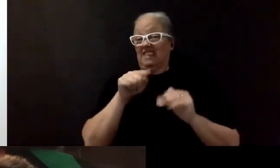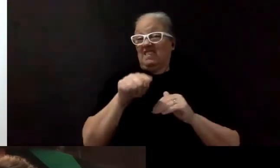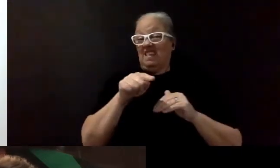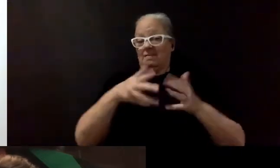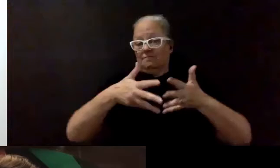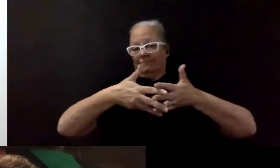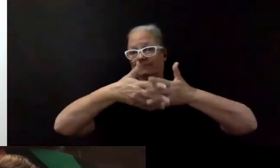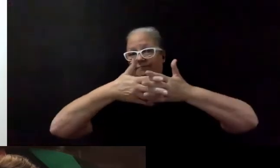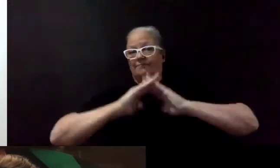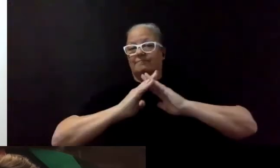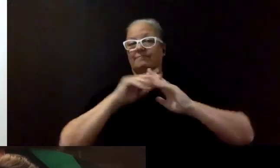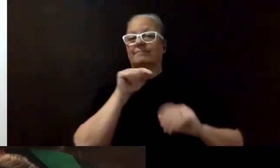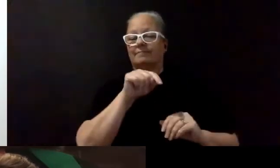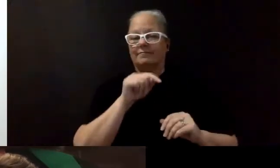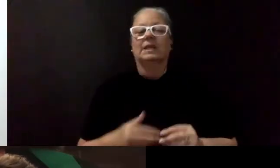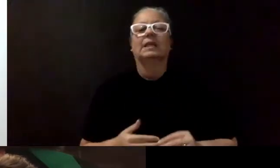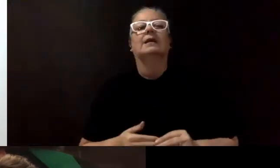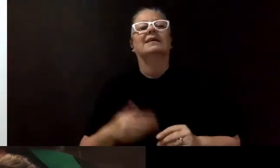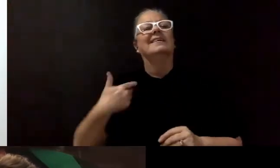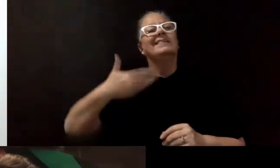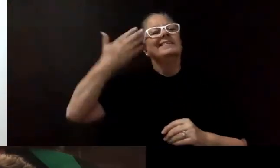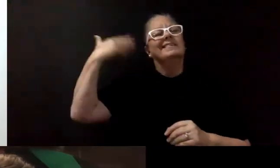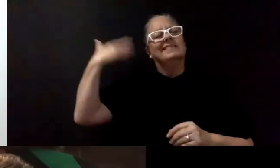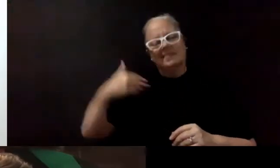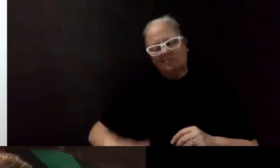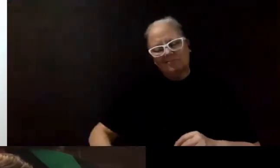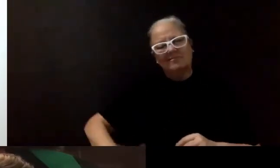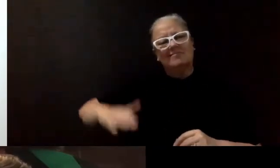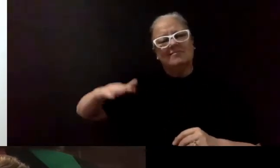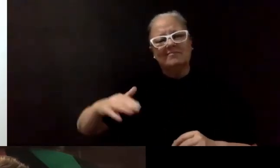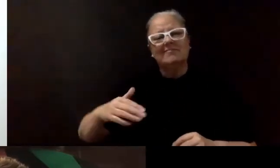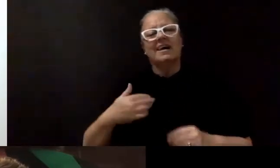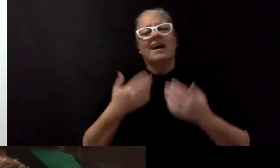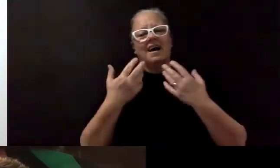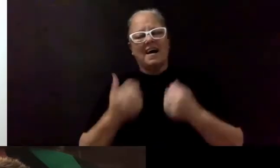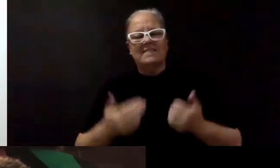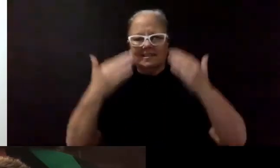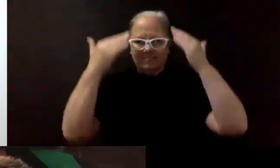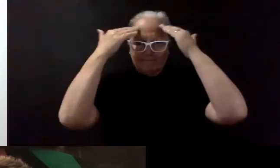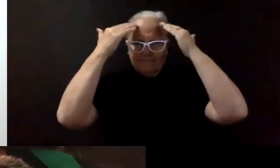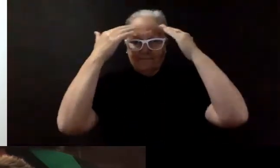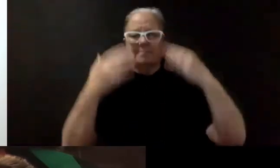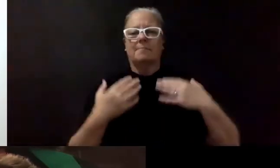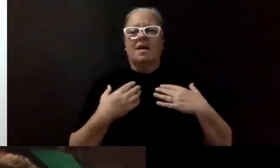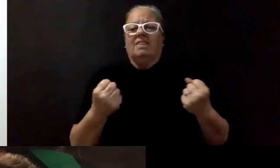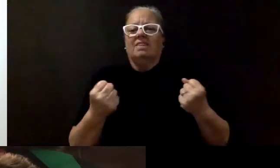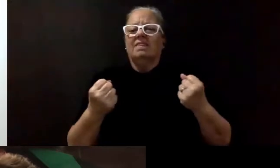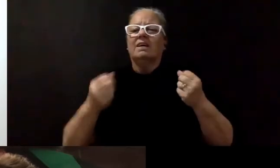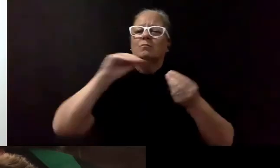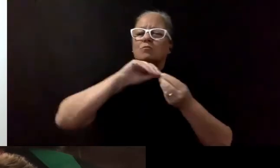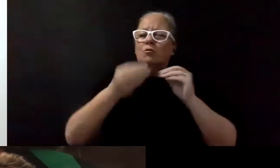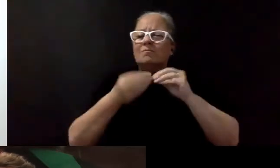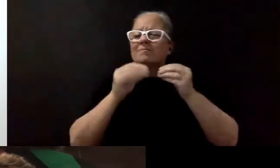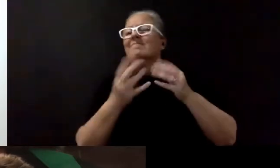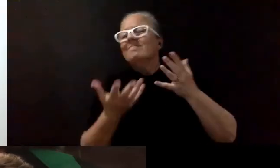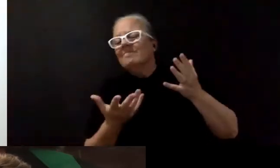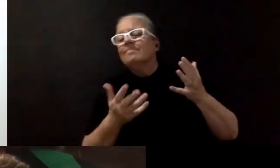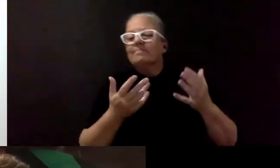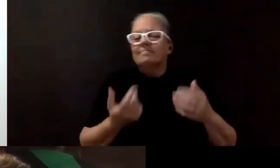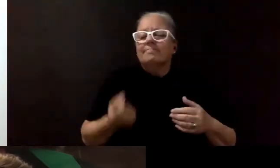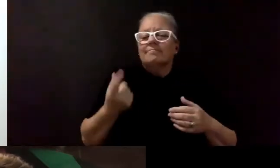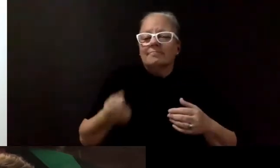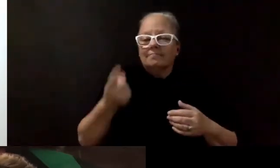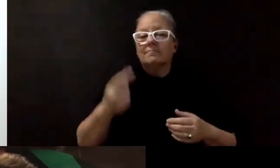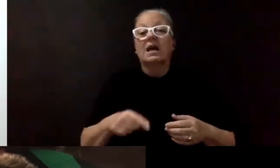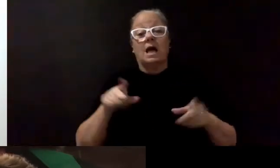younger, struggled quite a bit with some mental health challenges, and to me, music, and especially piano being